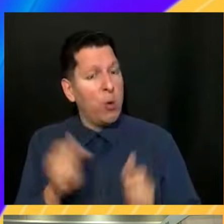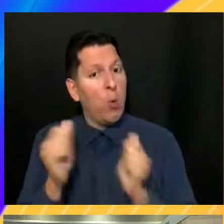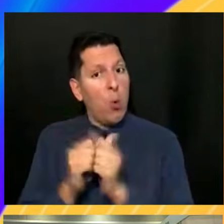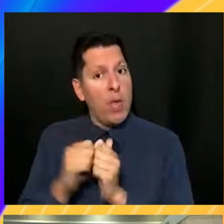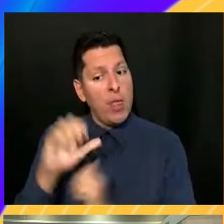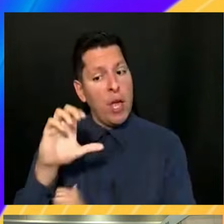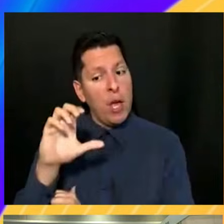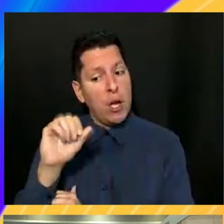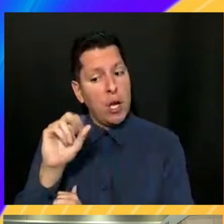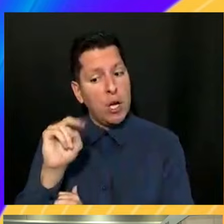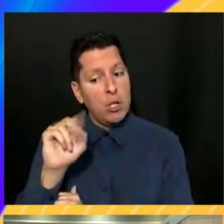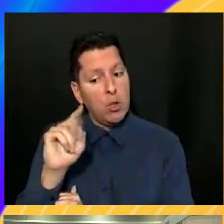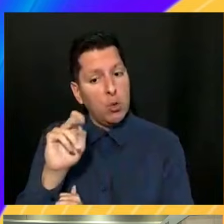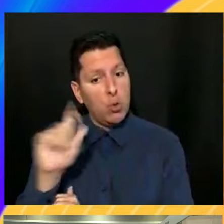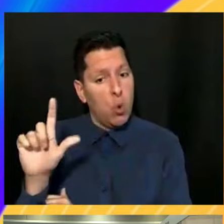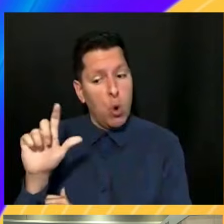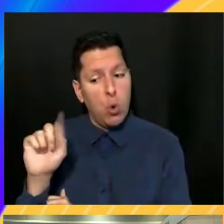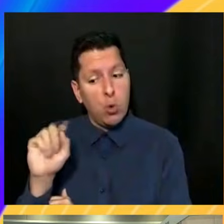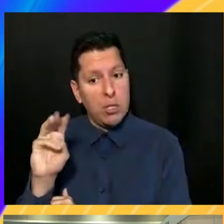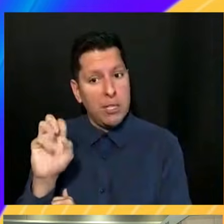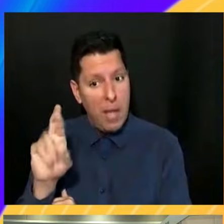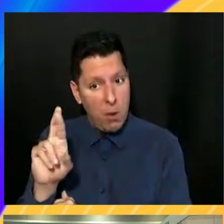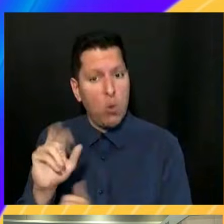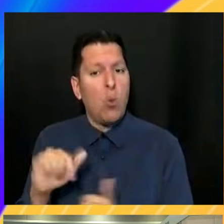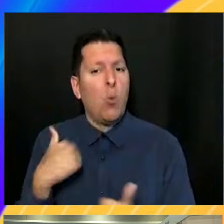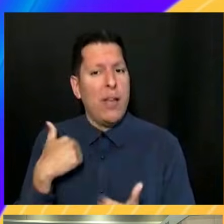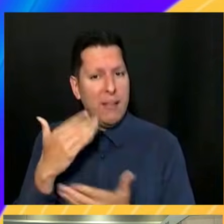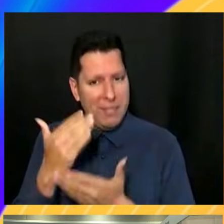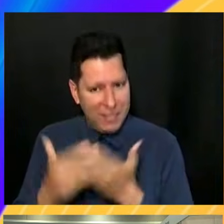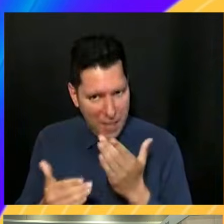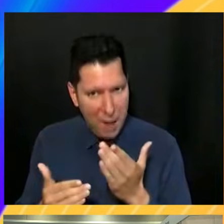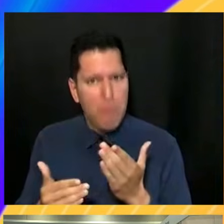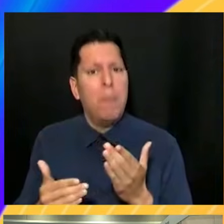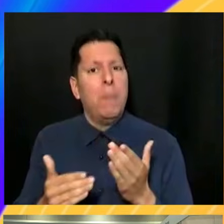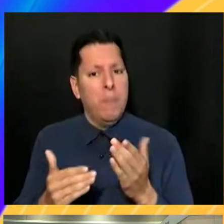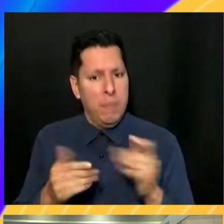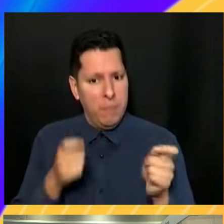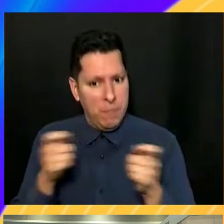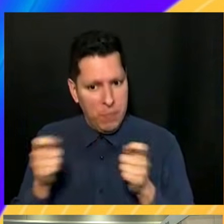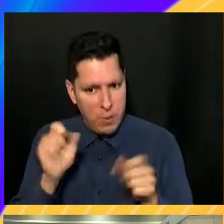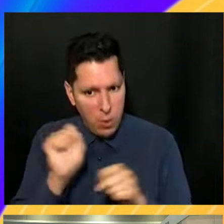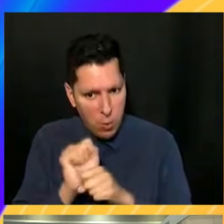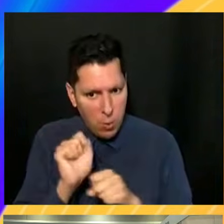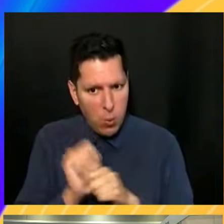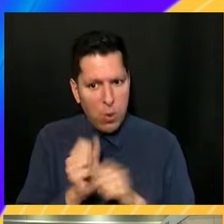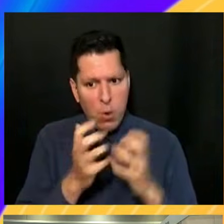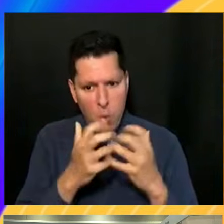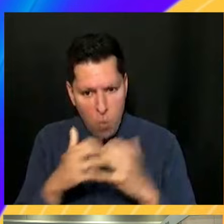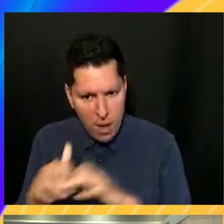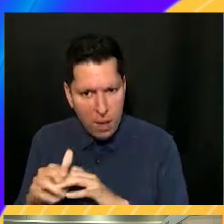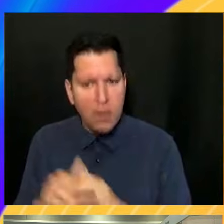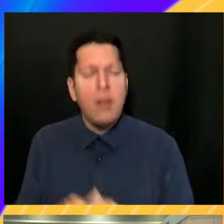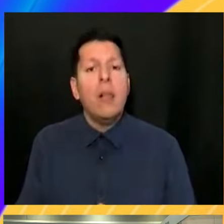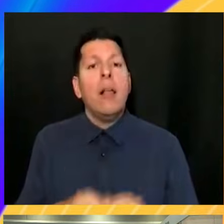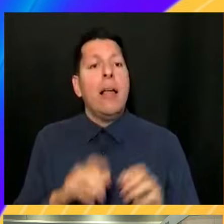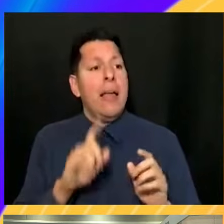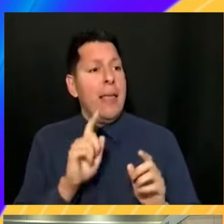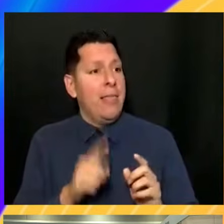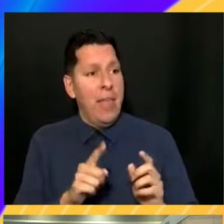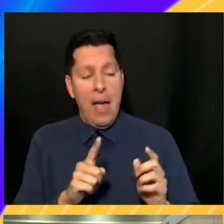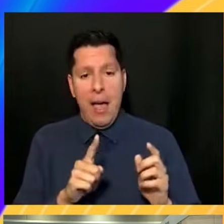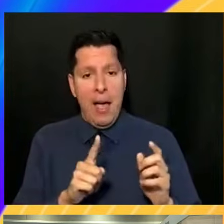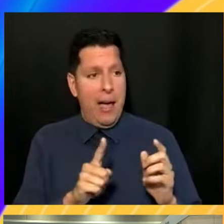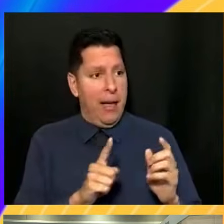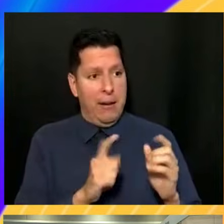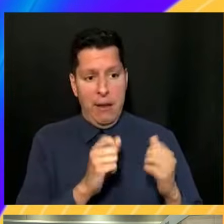few data residency controls Yep. that will work very well with some of the controls that you have listed out here for LZA. Yeah,